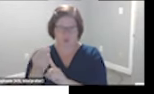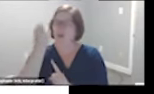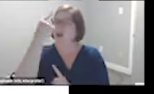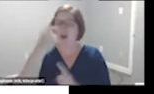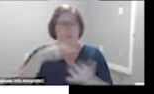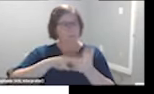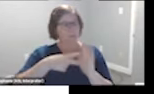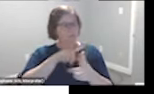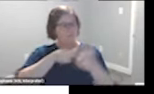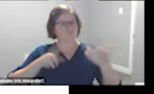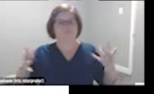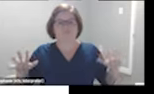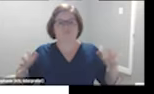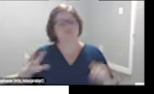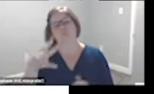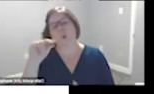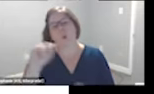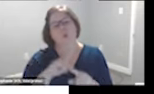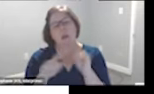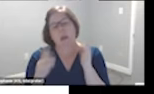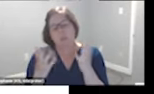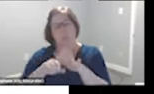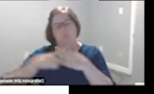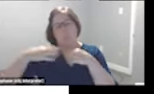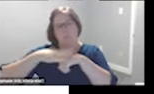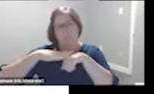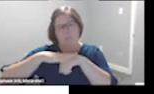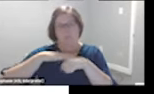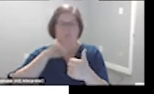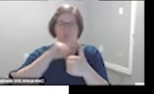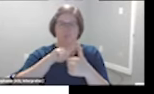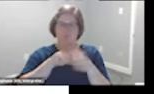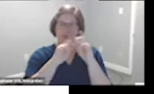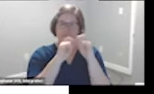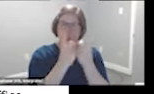exhaustive. But to start with department activities.